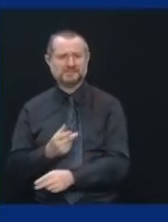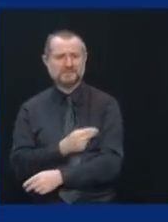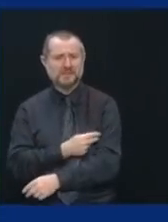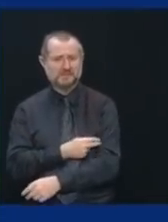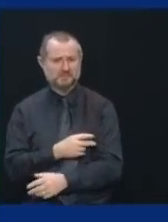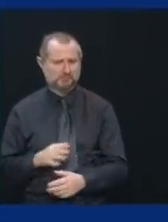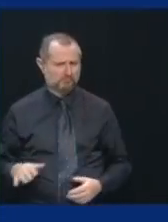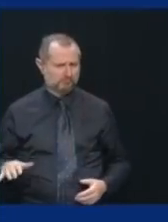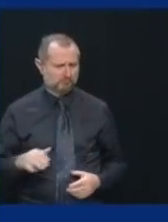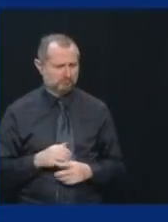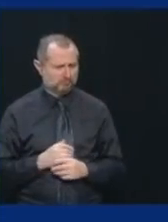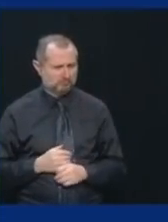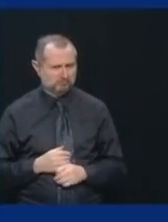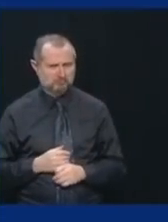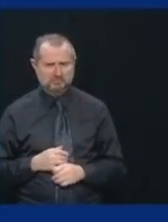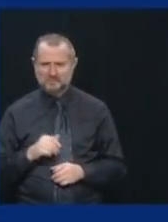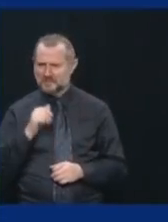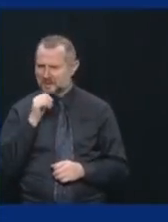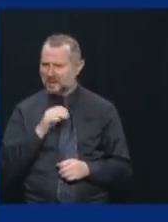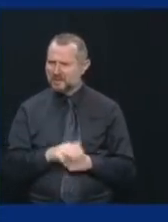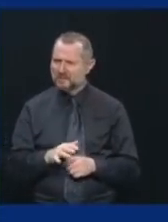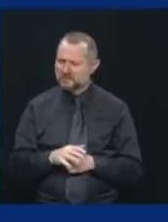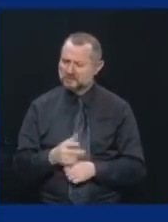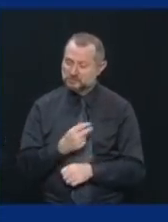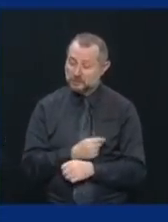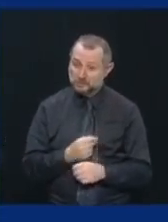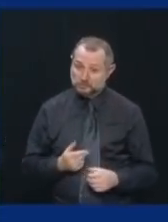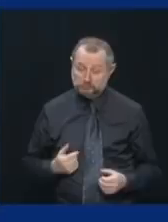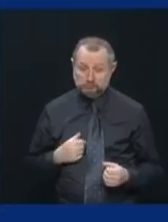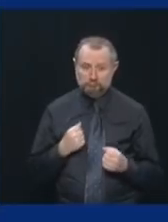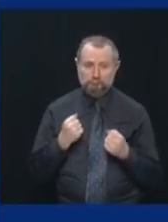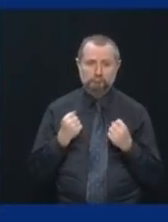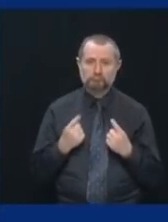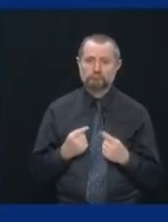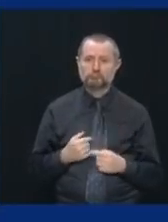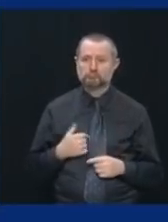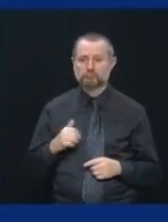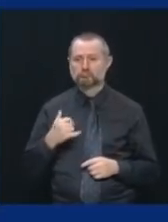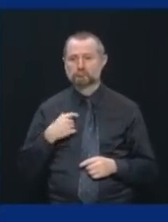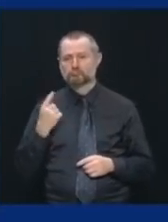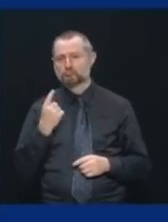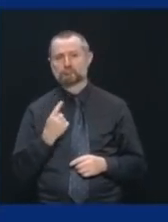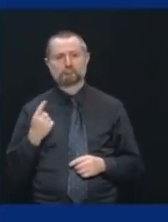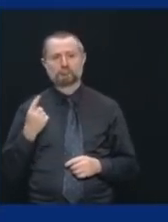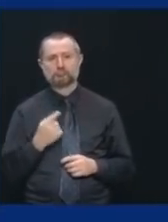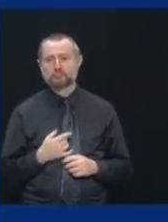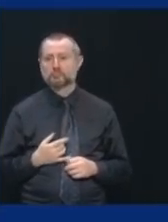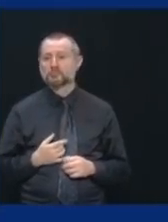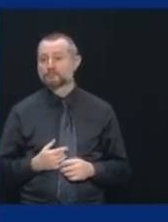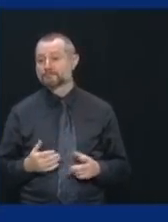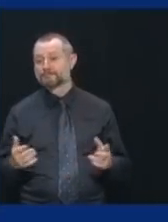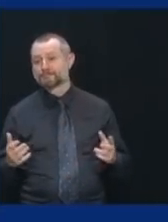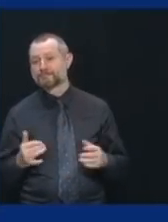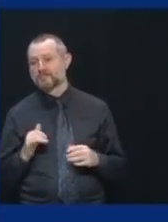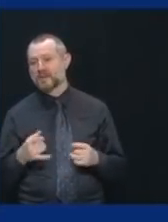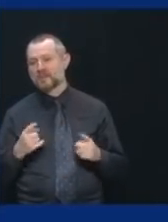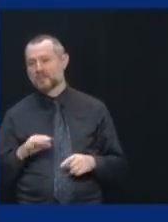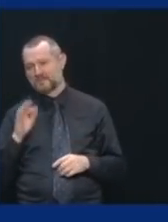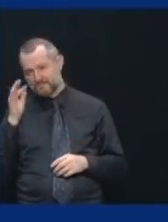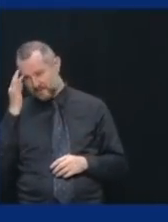except we didn't produce enough. I don't know. But that happened at a federal